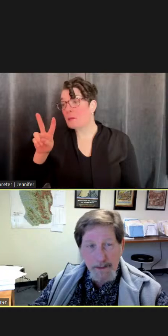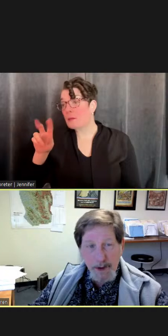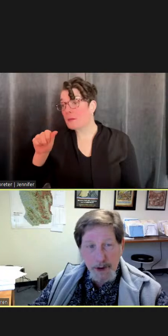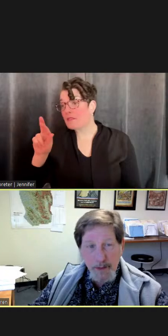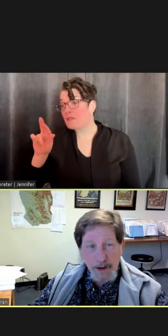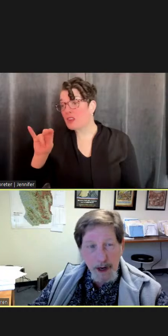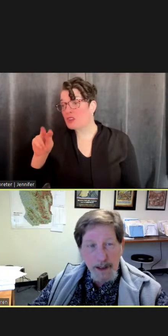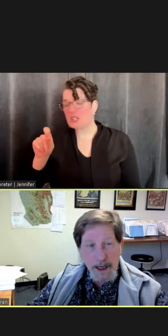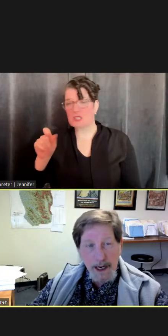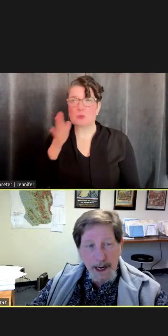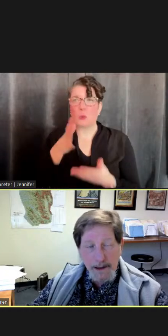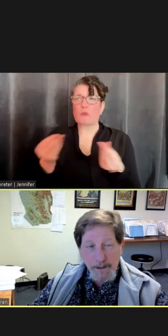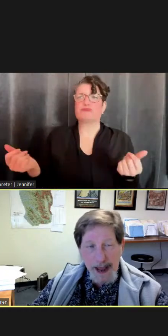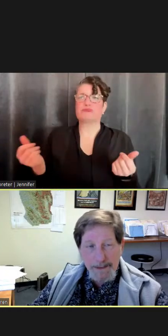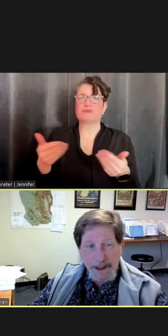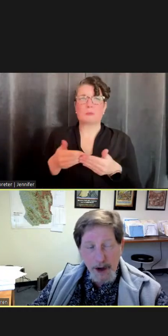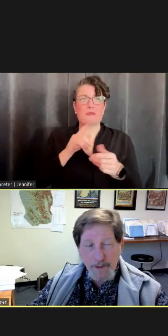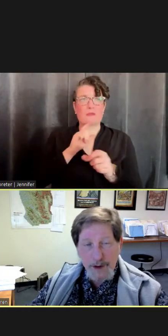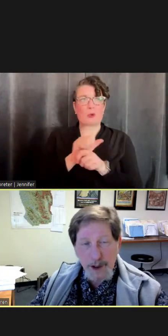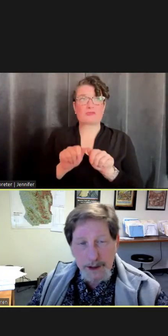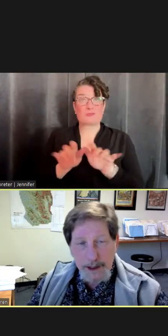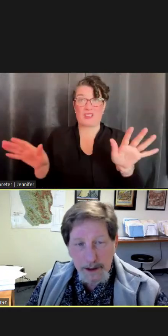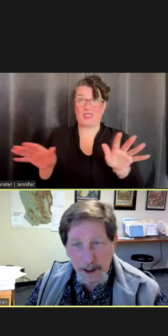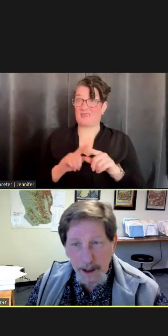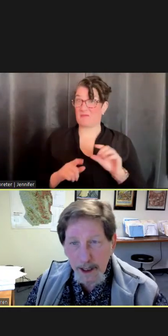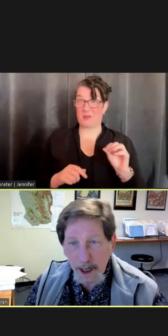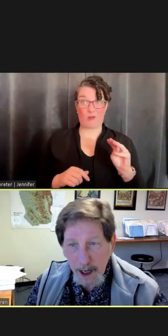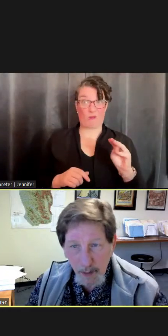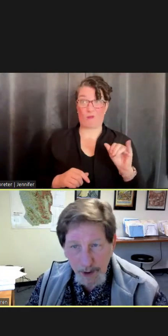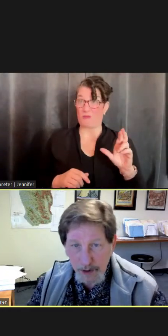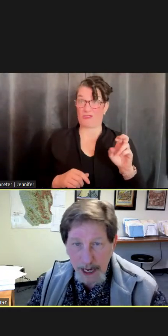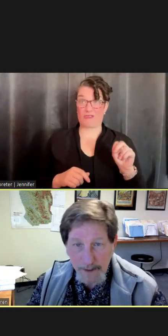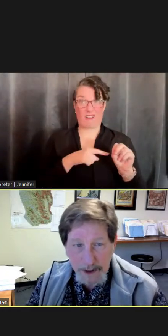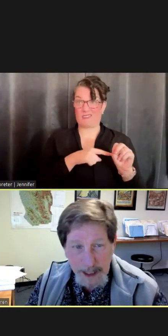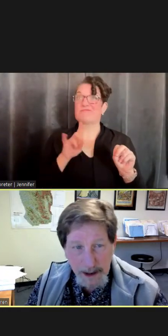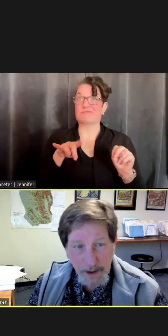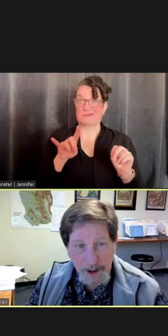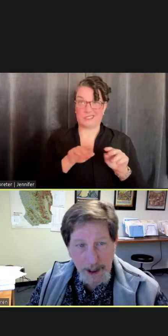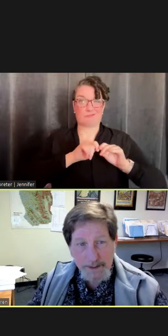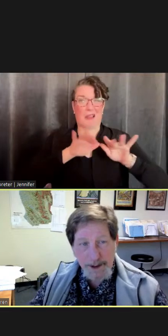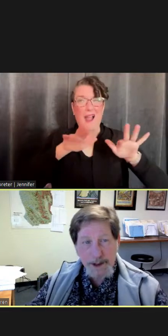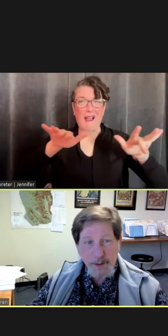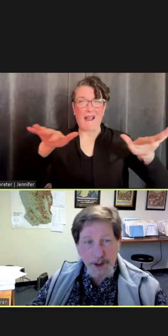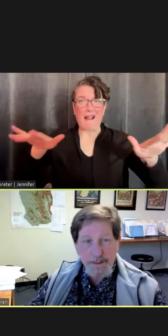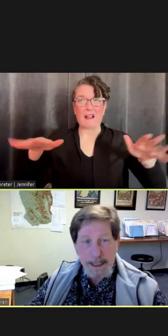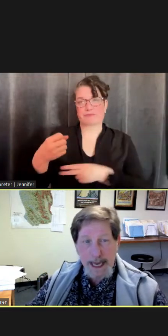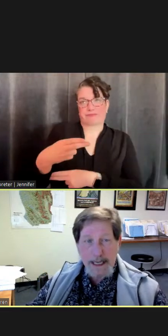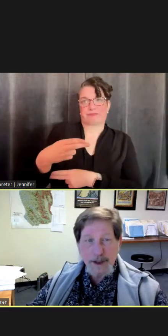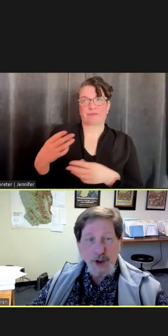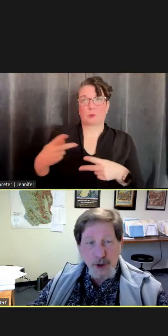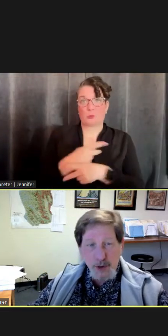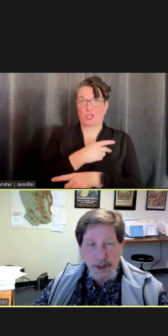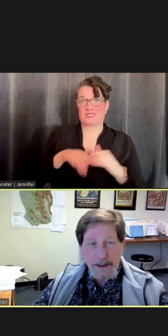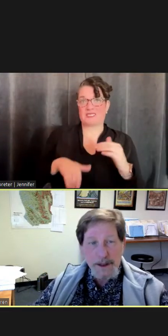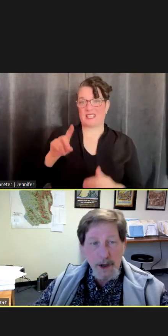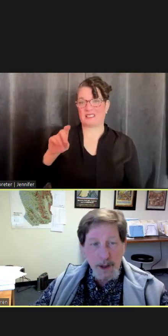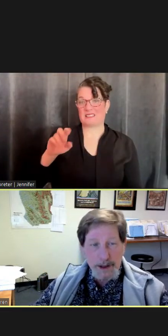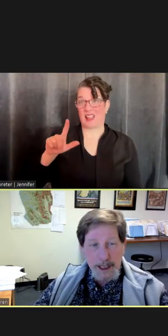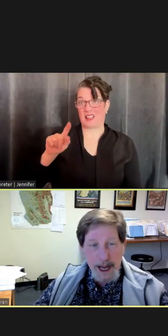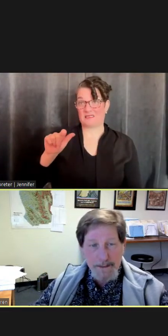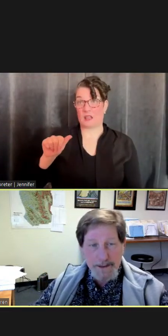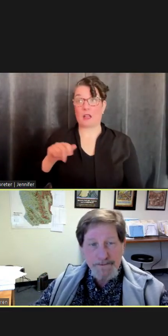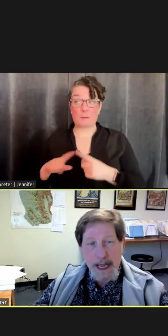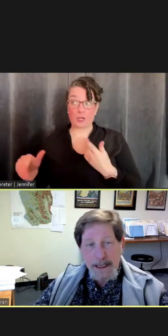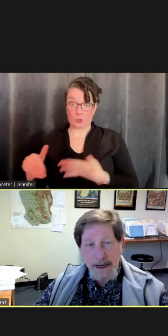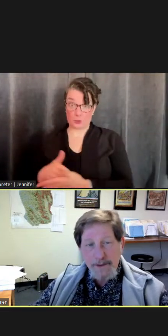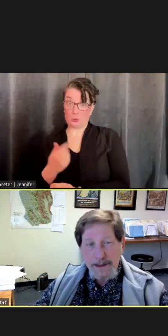did not happen with Omicron, and it rapidly overtook Delta. We don't have the data or the experience with BA2 yet to know what's